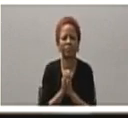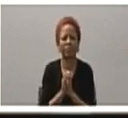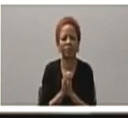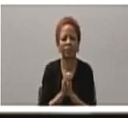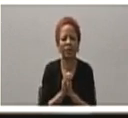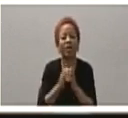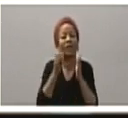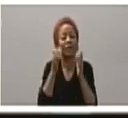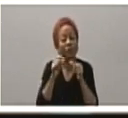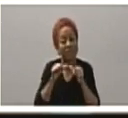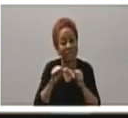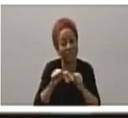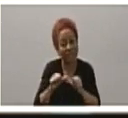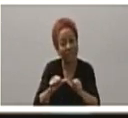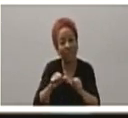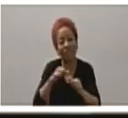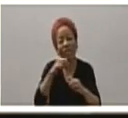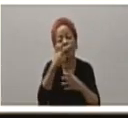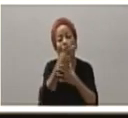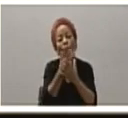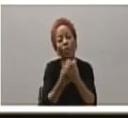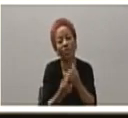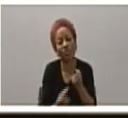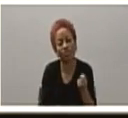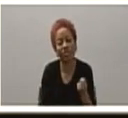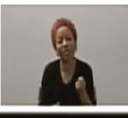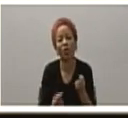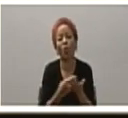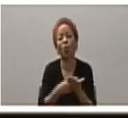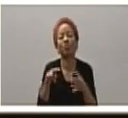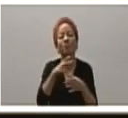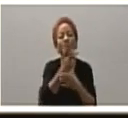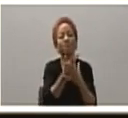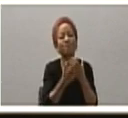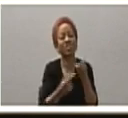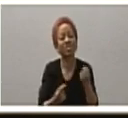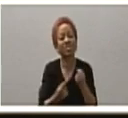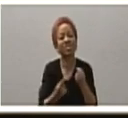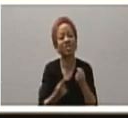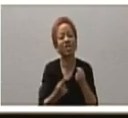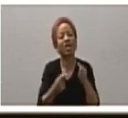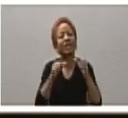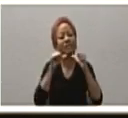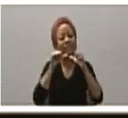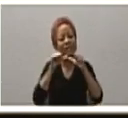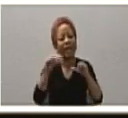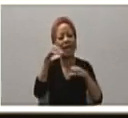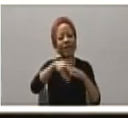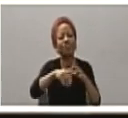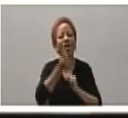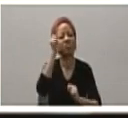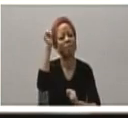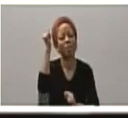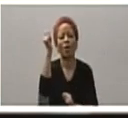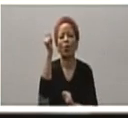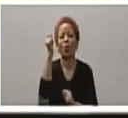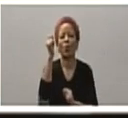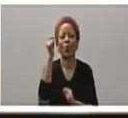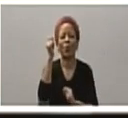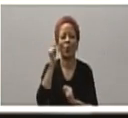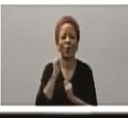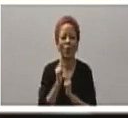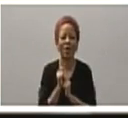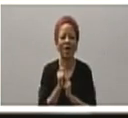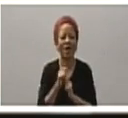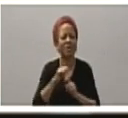Holy Trinity, and moreover, that the Holy Trinity may remain in this country, so that it may